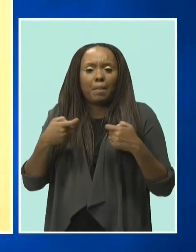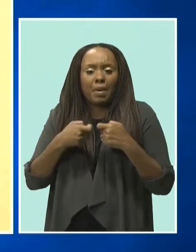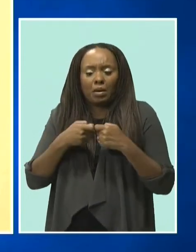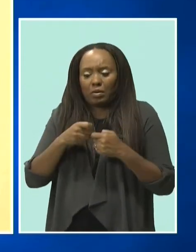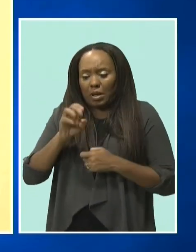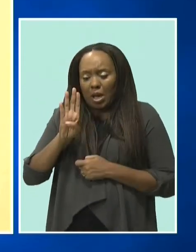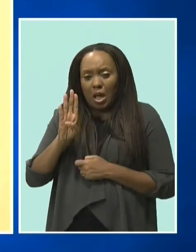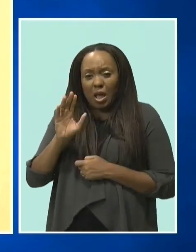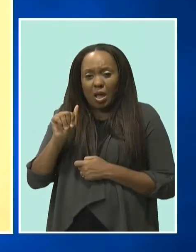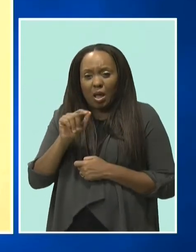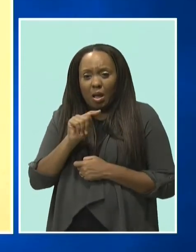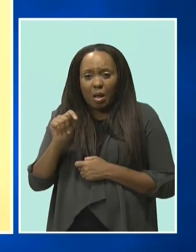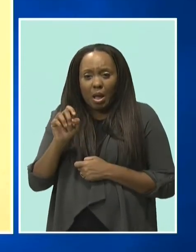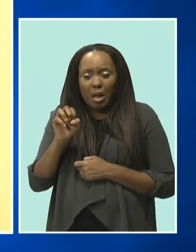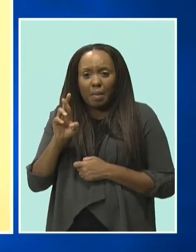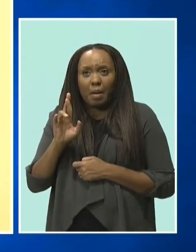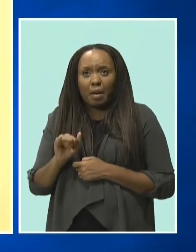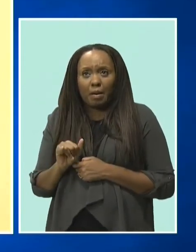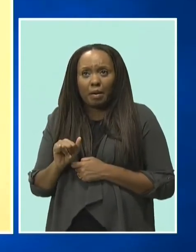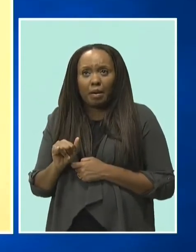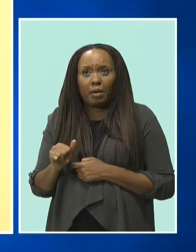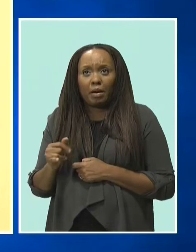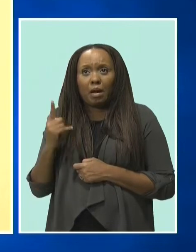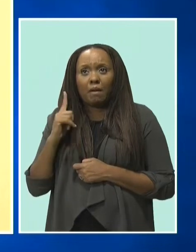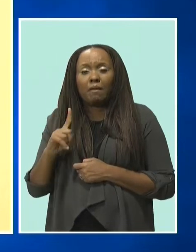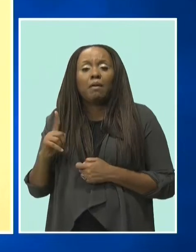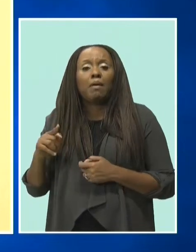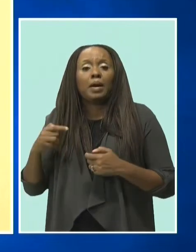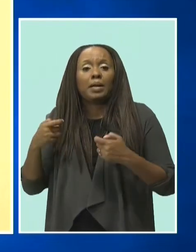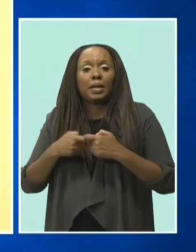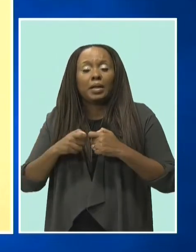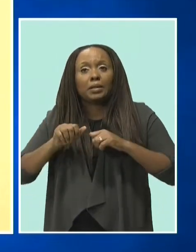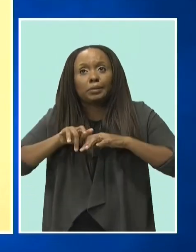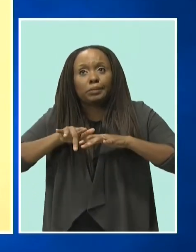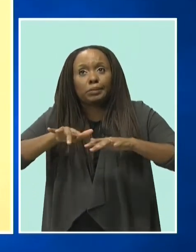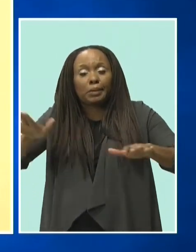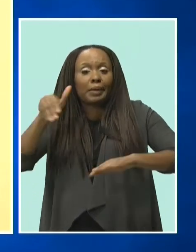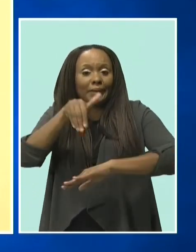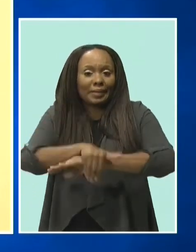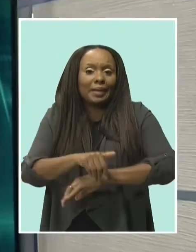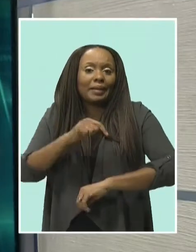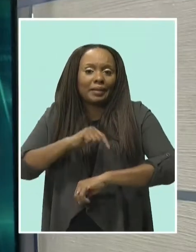actually deploy electricity during the nighttime to the next morning.